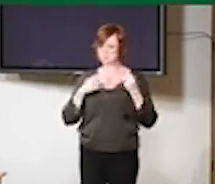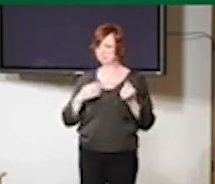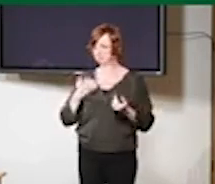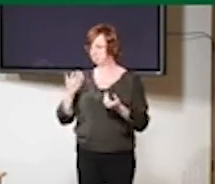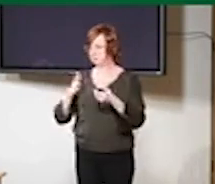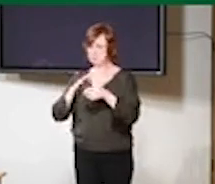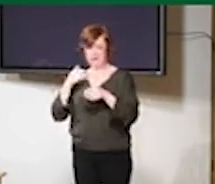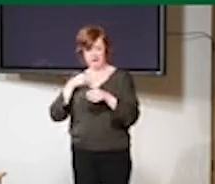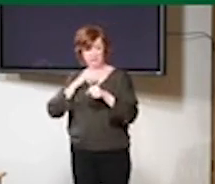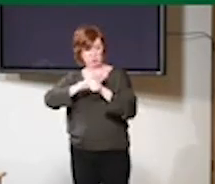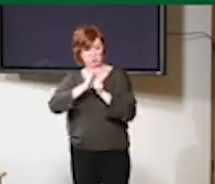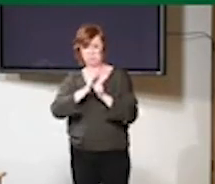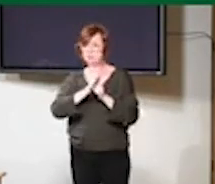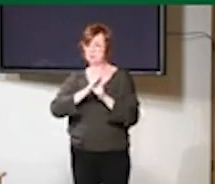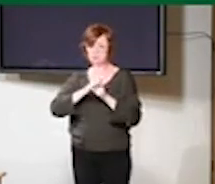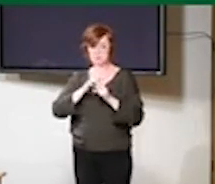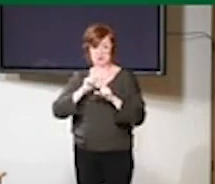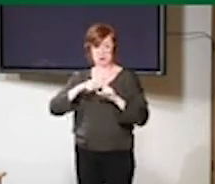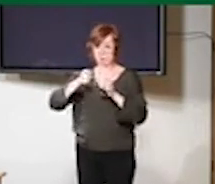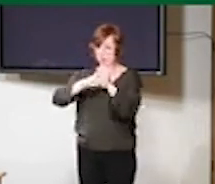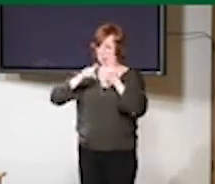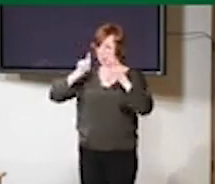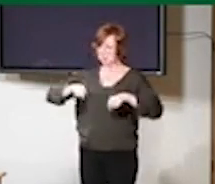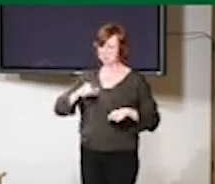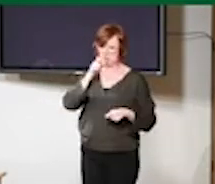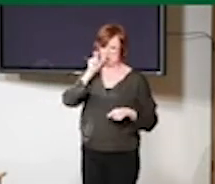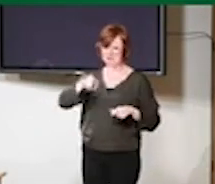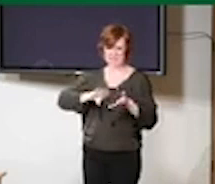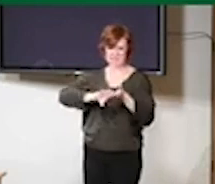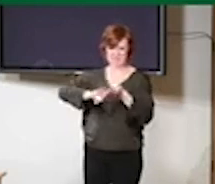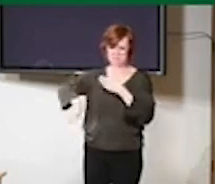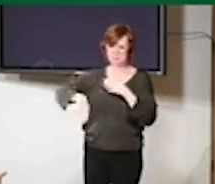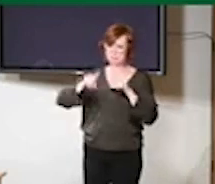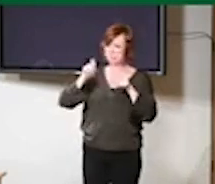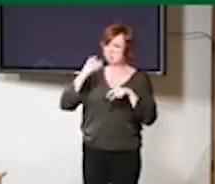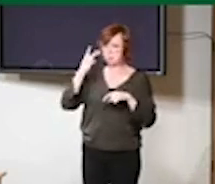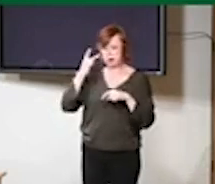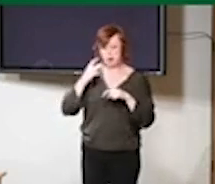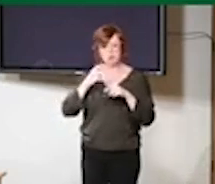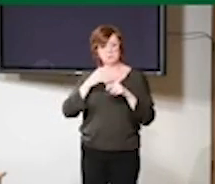testing, just by staying home for those days, a week or a week and a half,